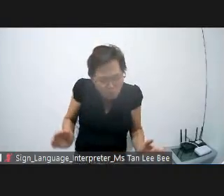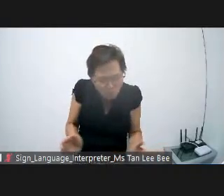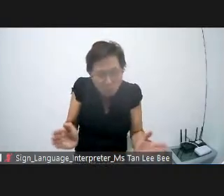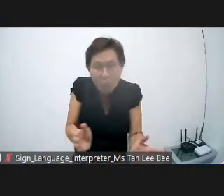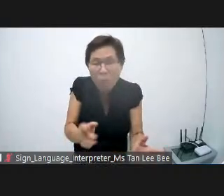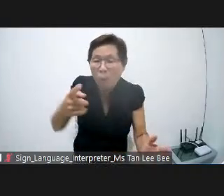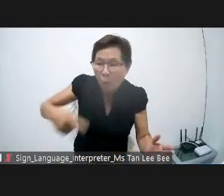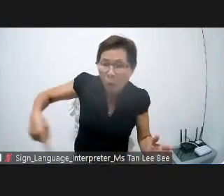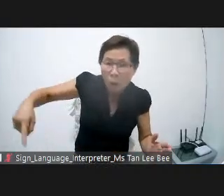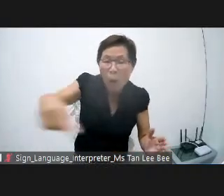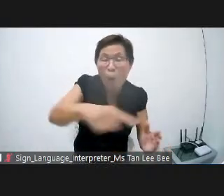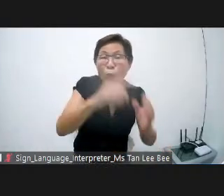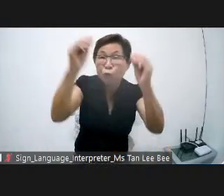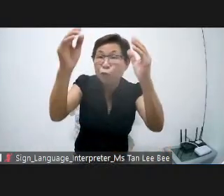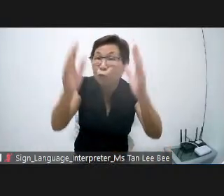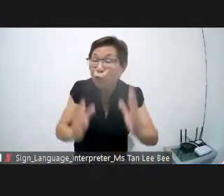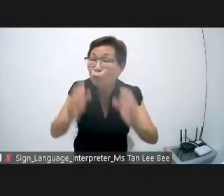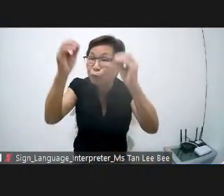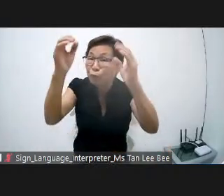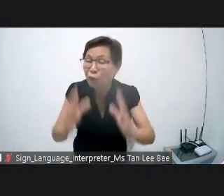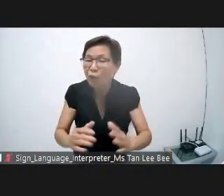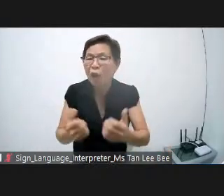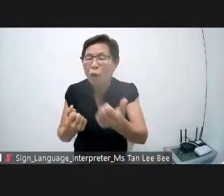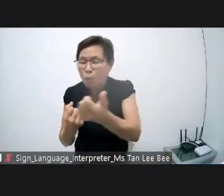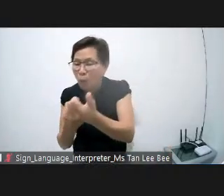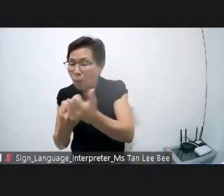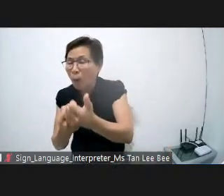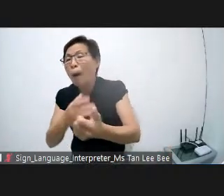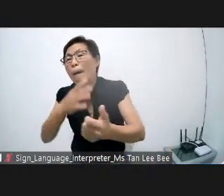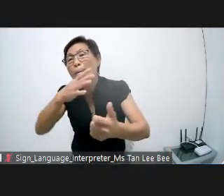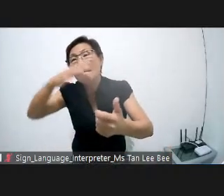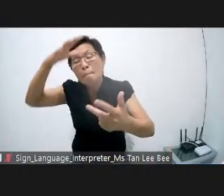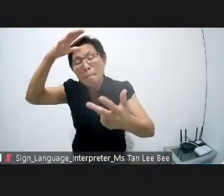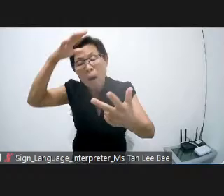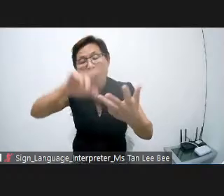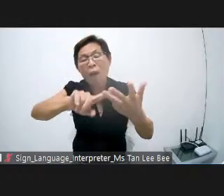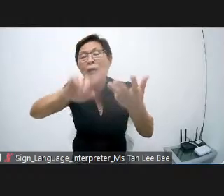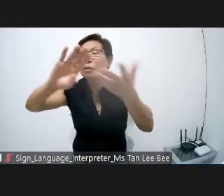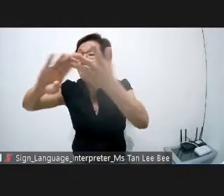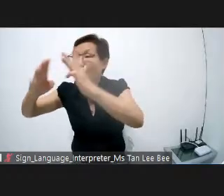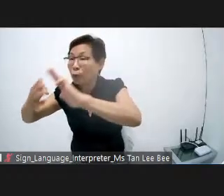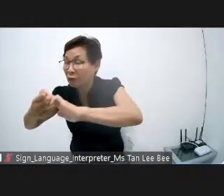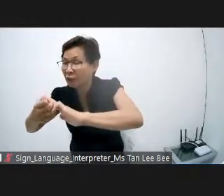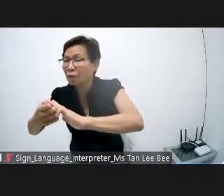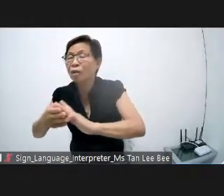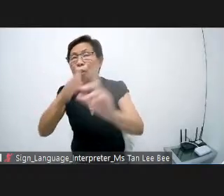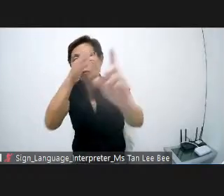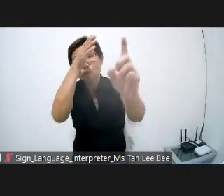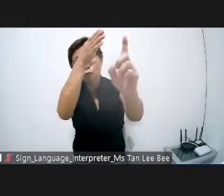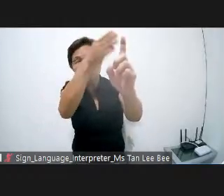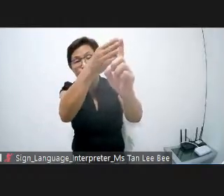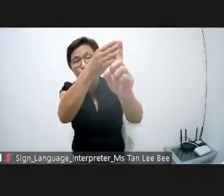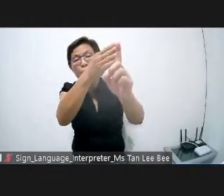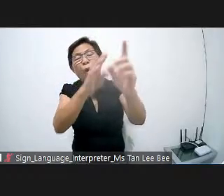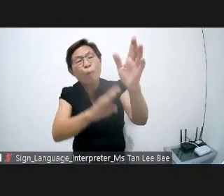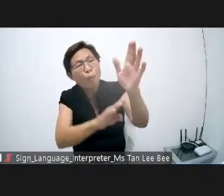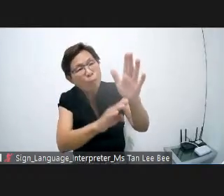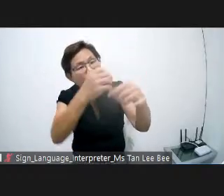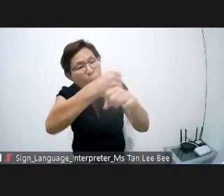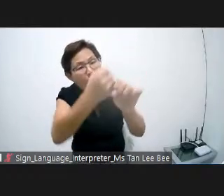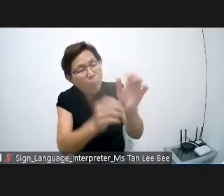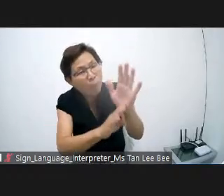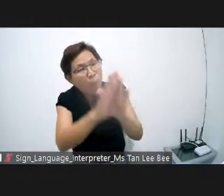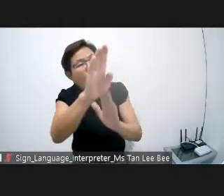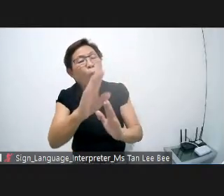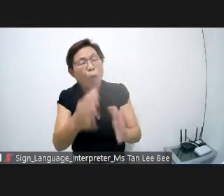special education teachers, advocates, parents, and community towards developing